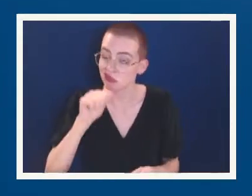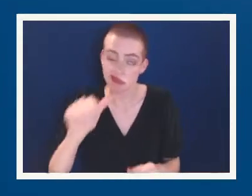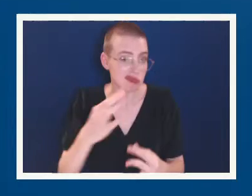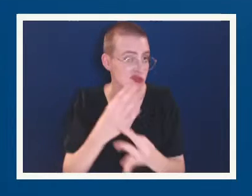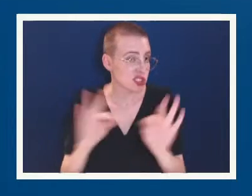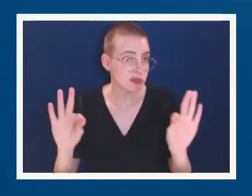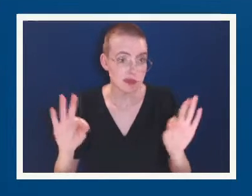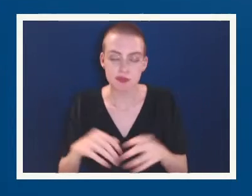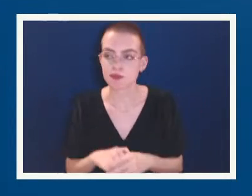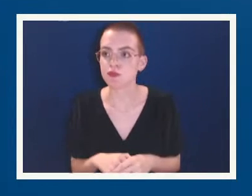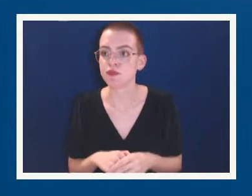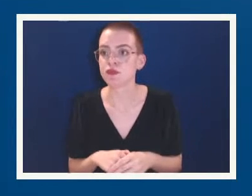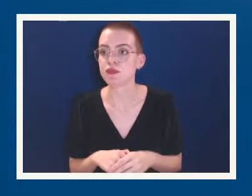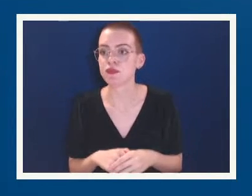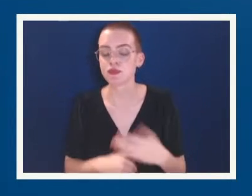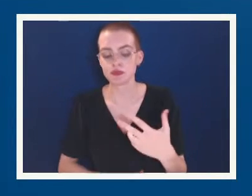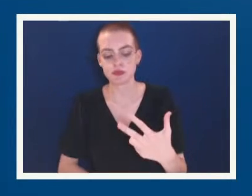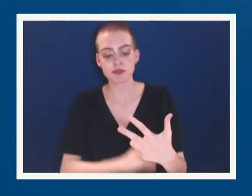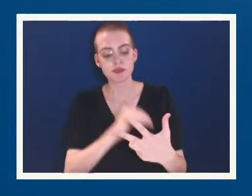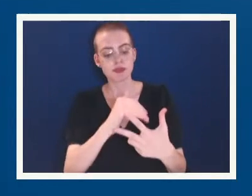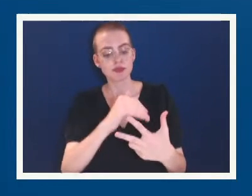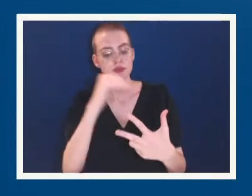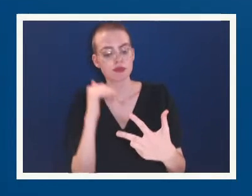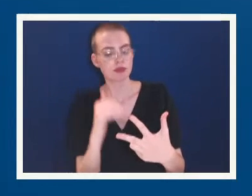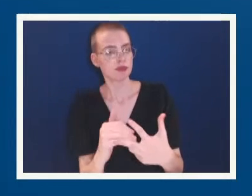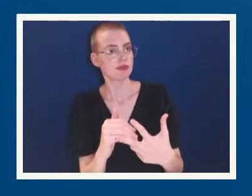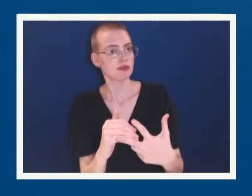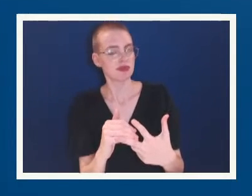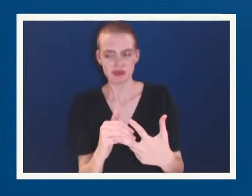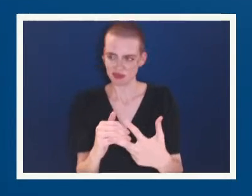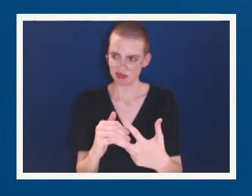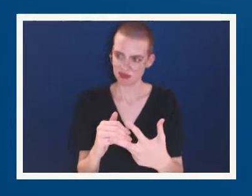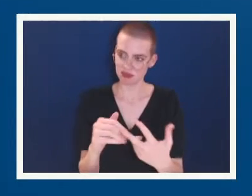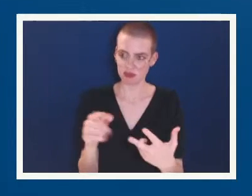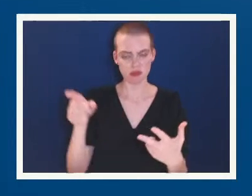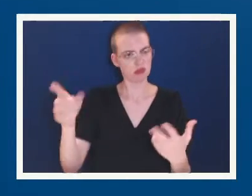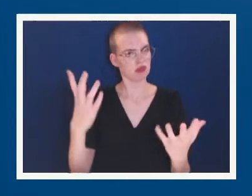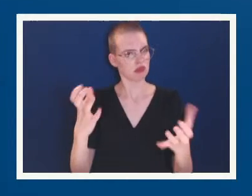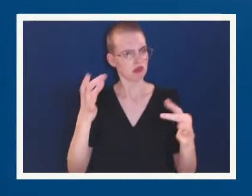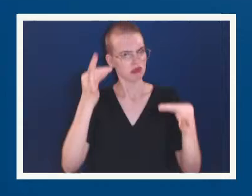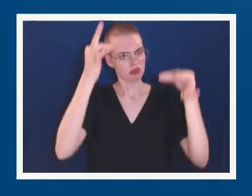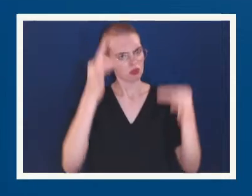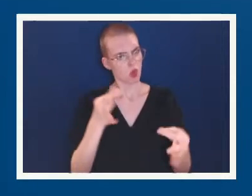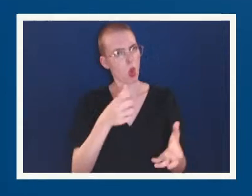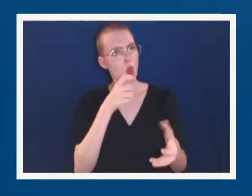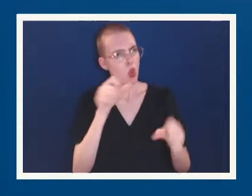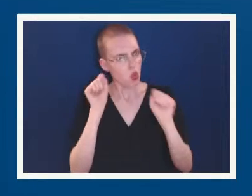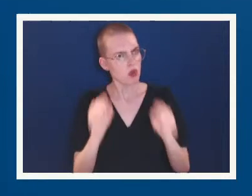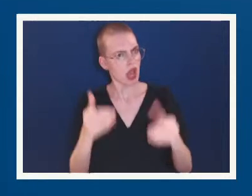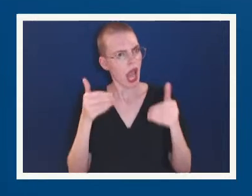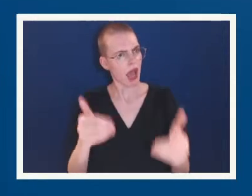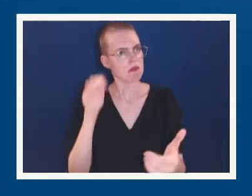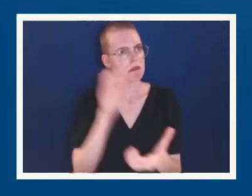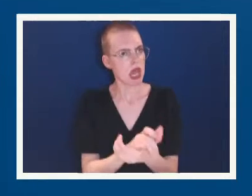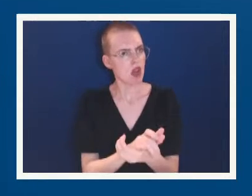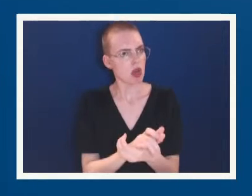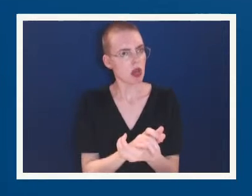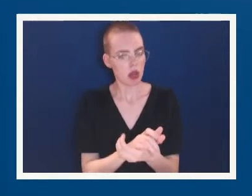It's not freedom when he gets to decide who you're allowed to marry. I say love is love.